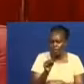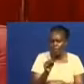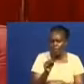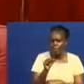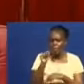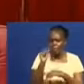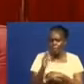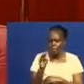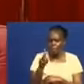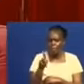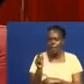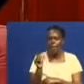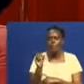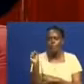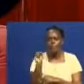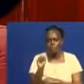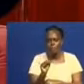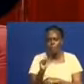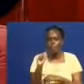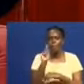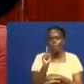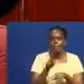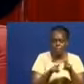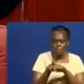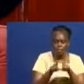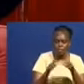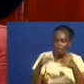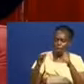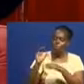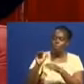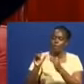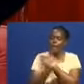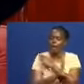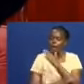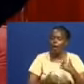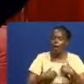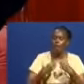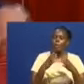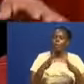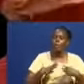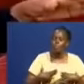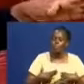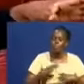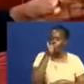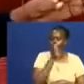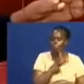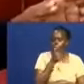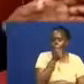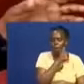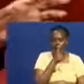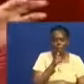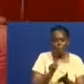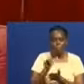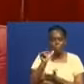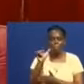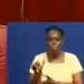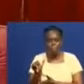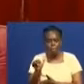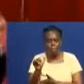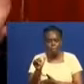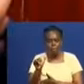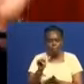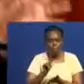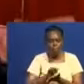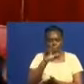even the minister appears there. But when the minister is traveling out of the country, he's got how many people? Private jet. Goes to